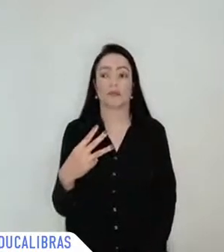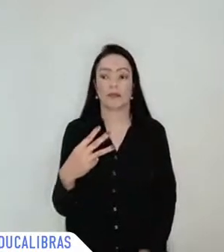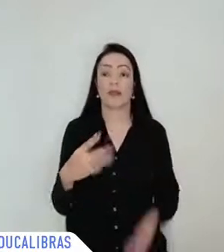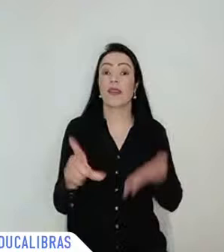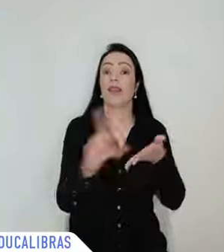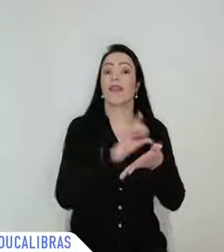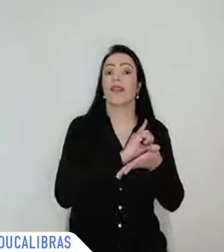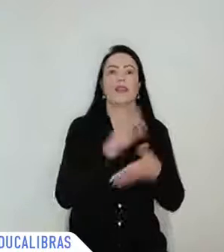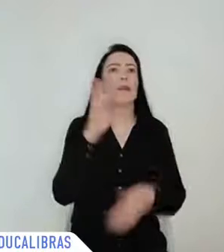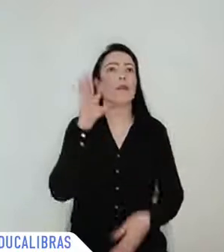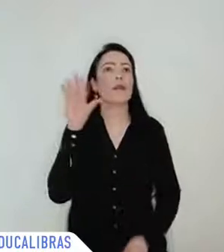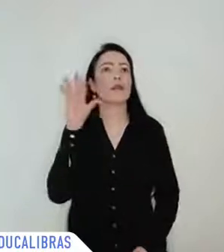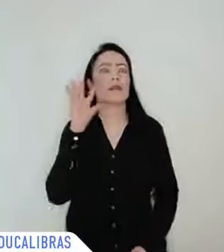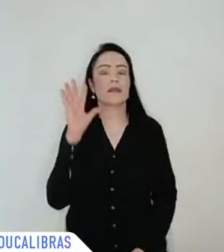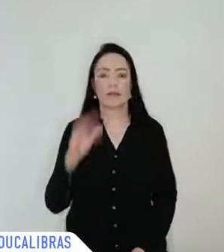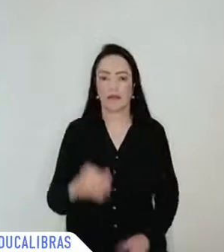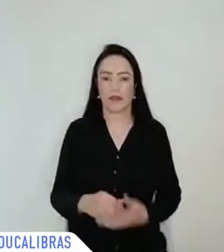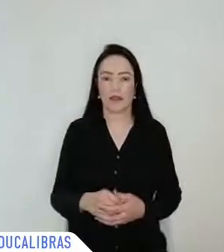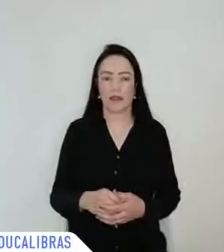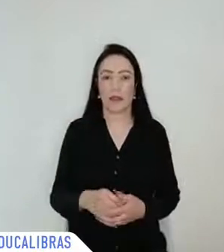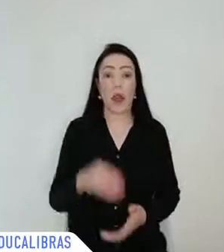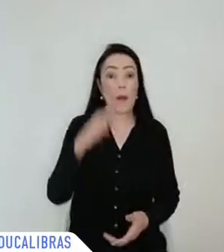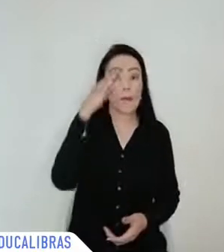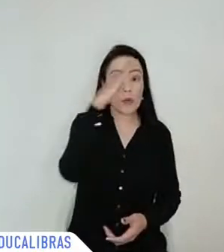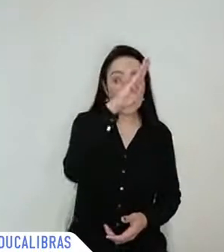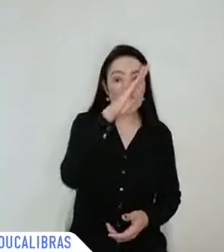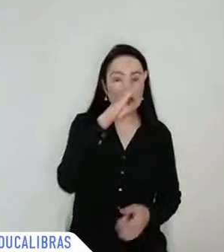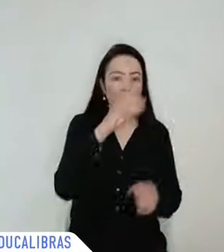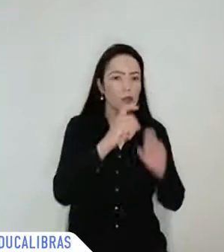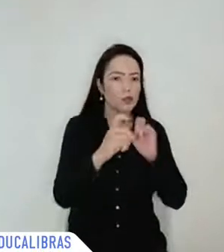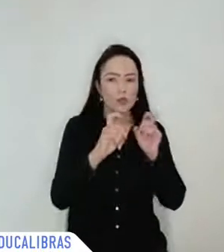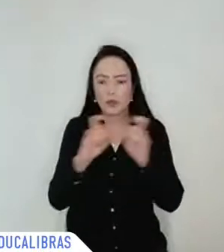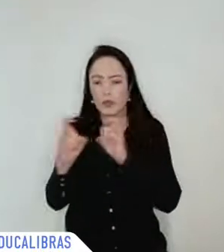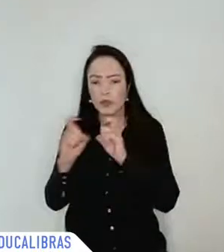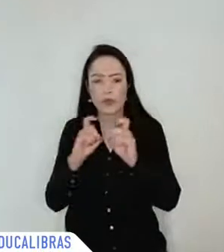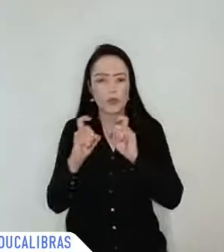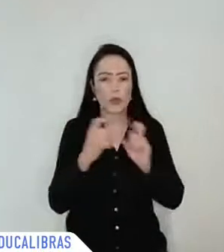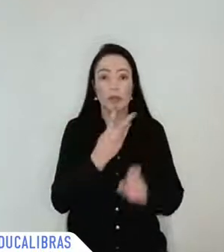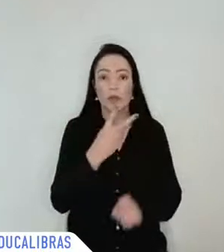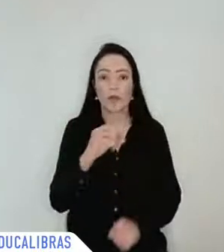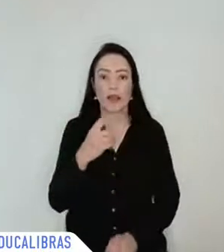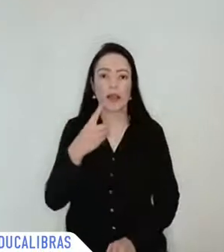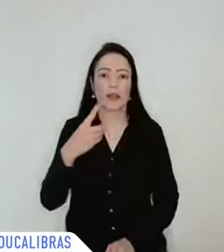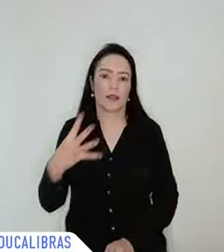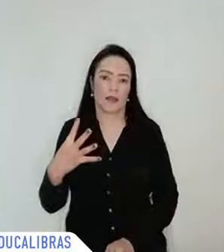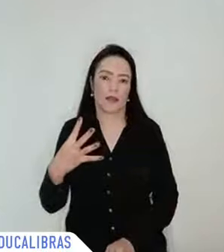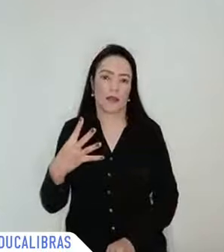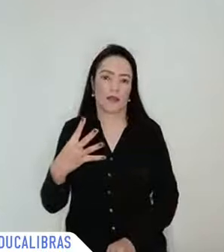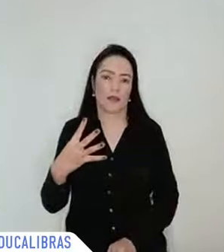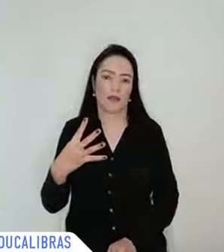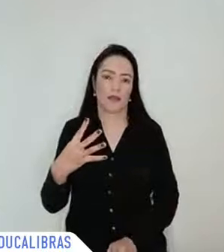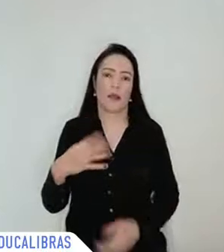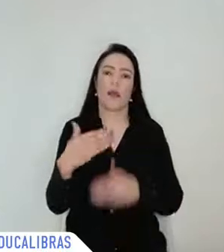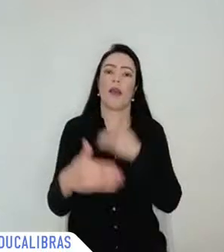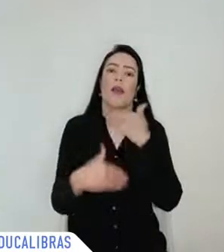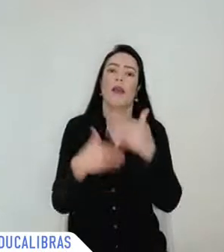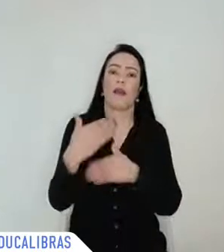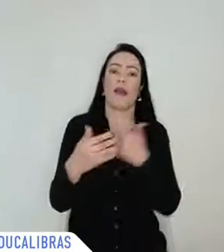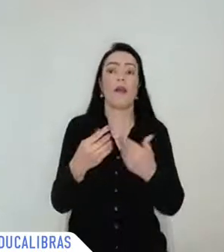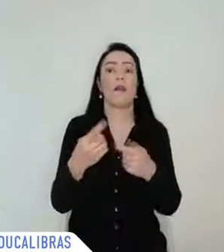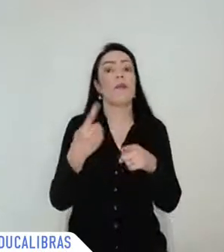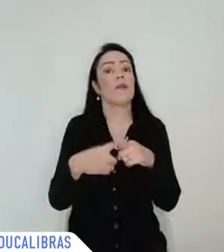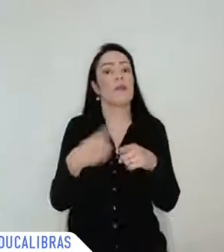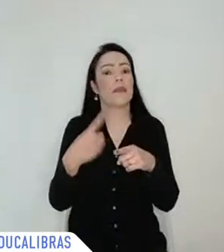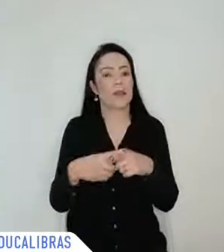2013. It exploded in Brazil way before Bolsonaro was there wanting to be a president. He